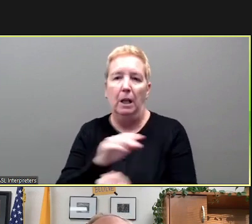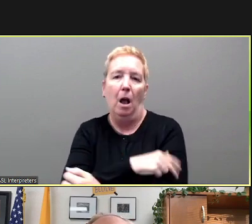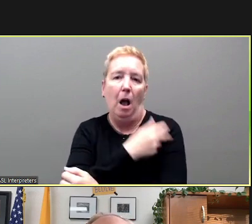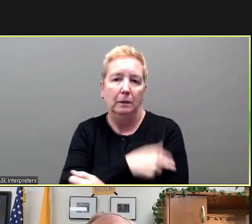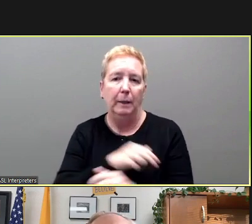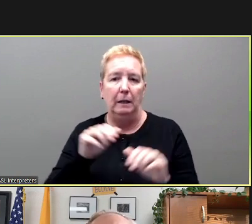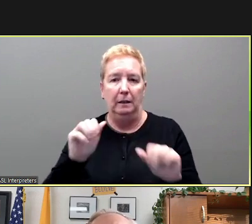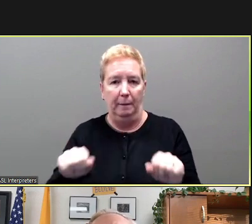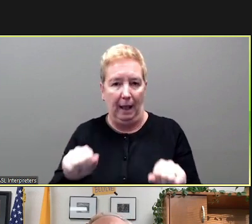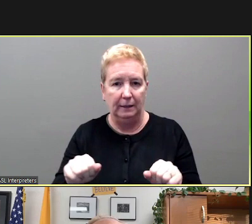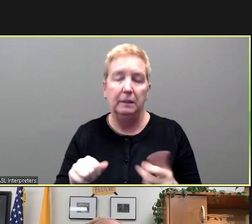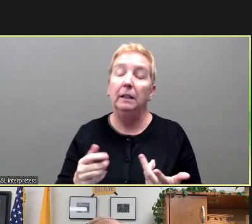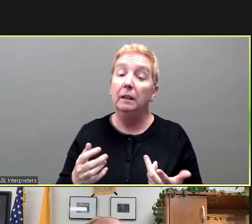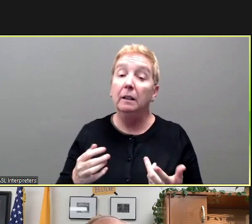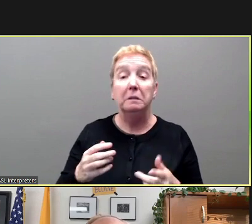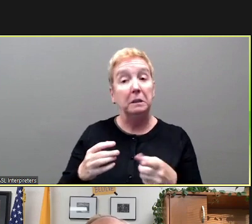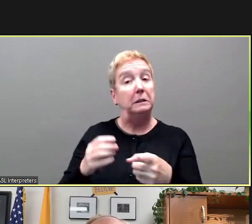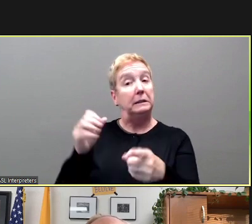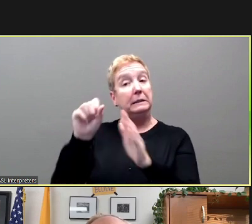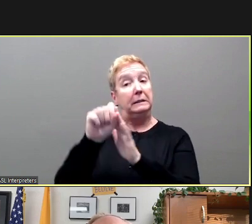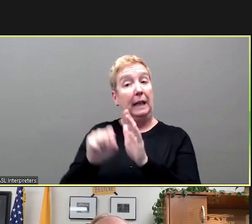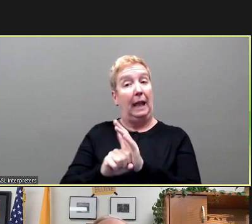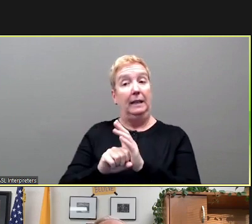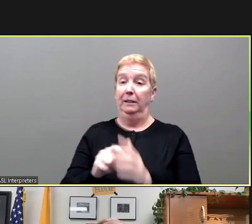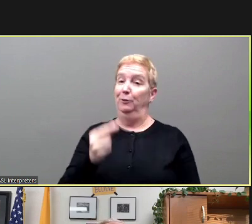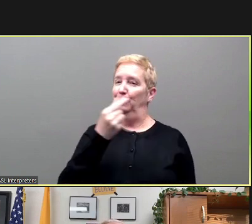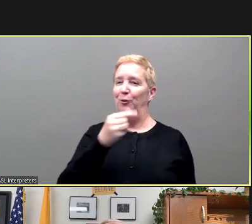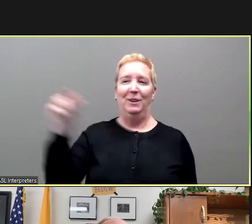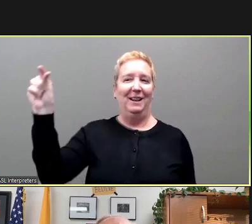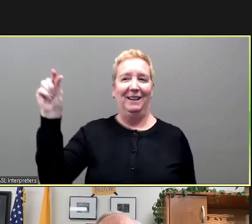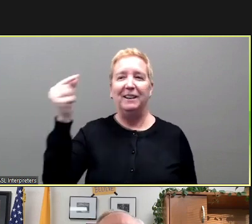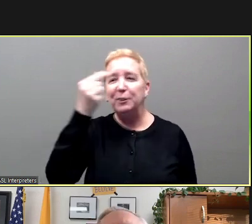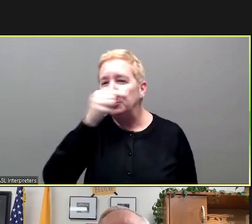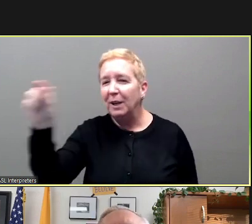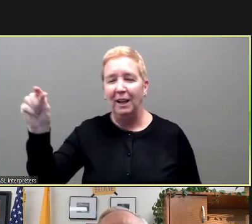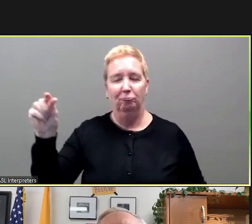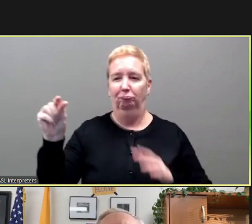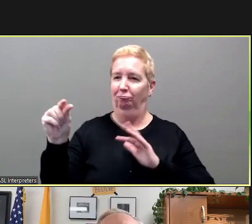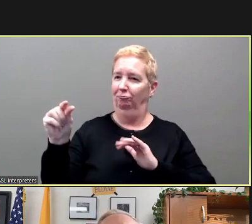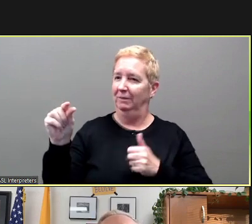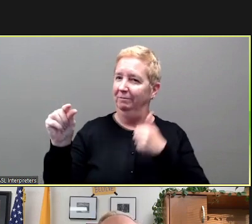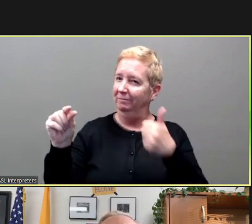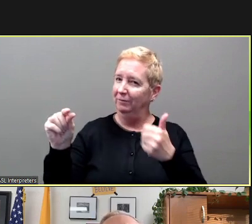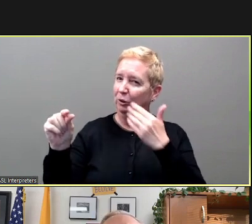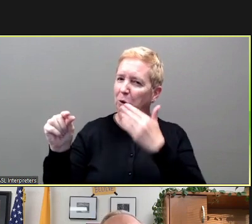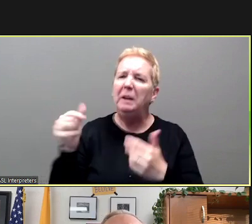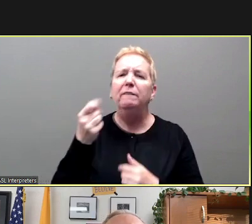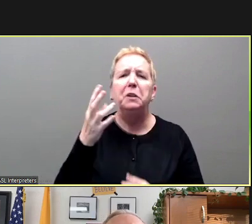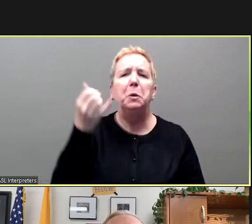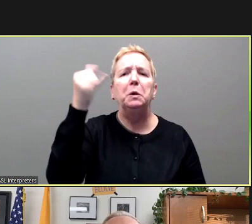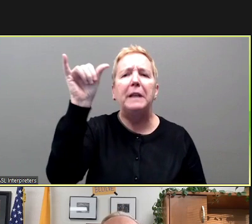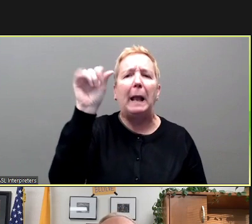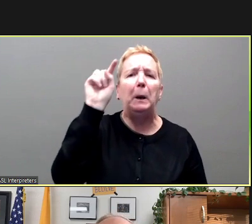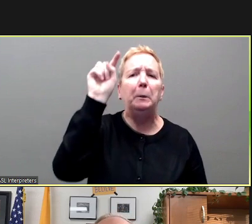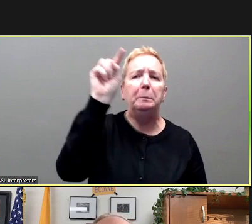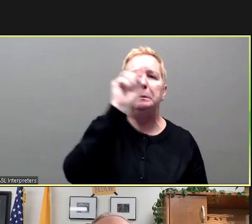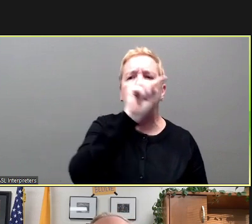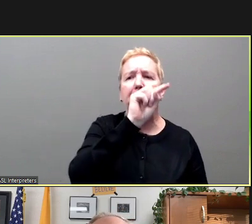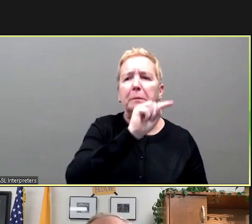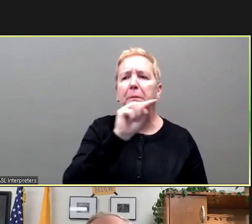the state looks pretty green. Green is good. A few yellow counties with a little bit tighter